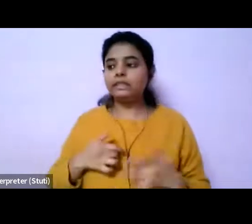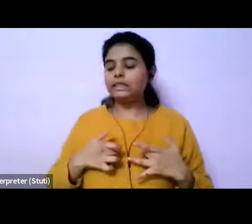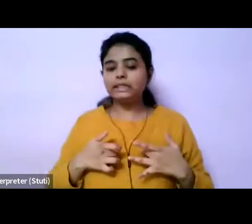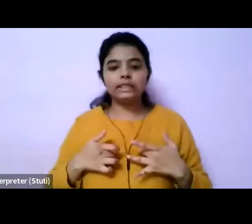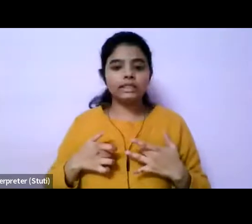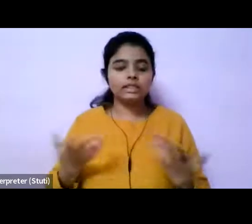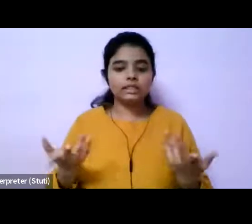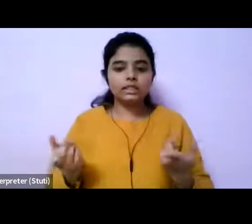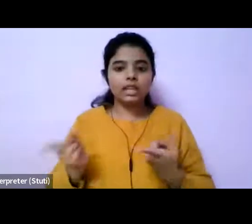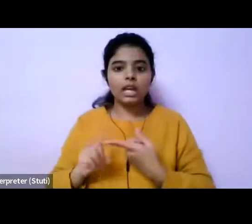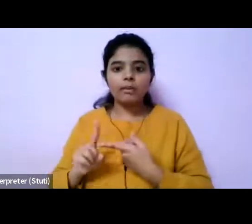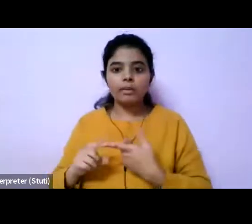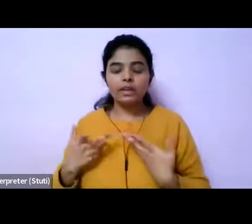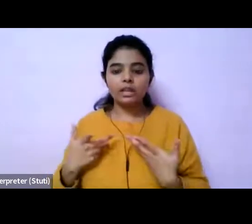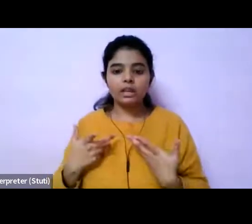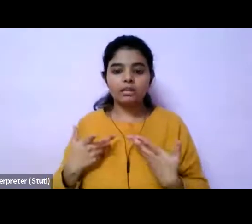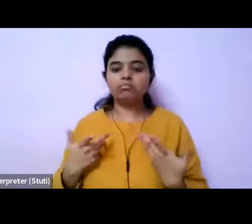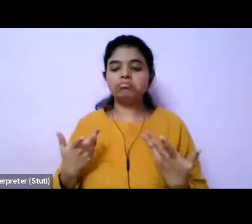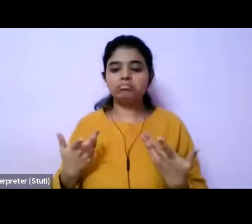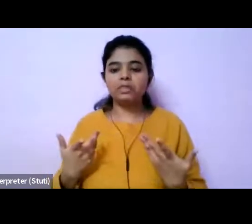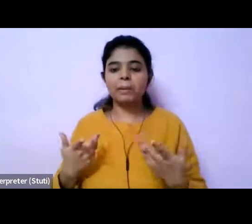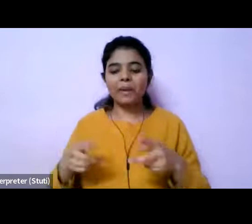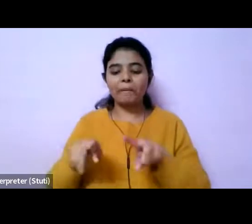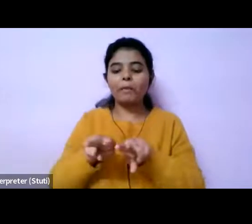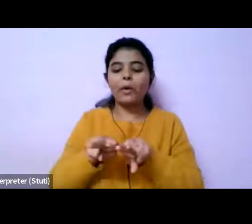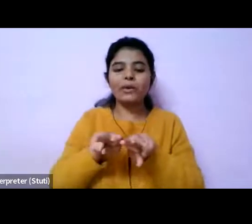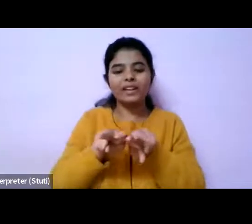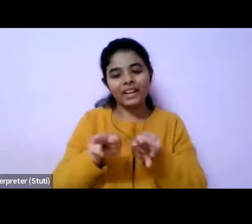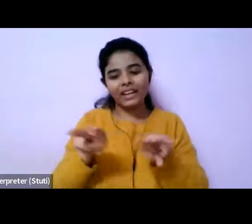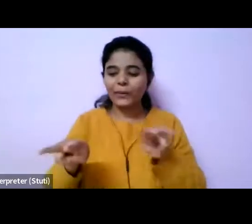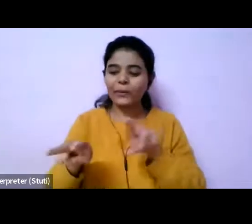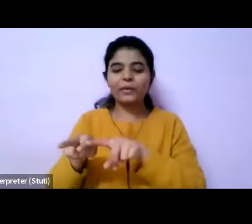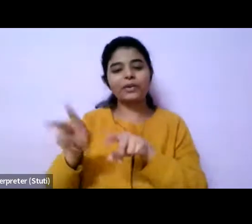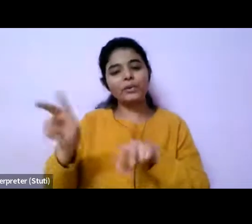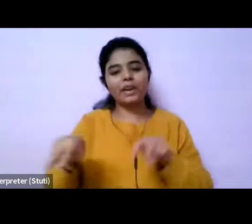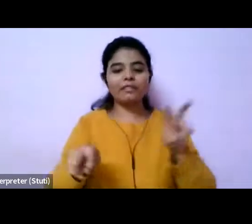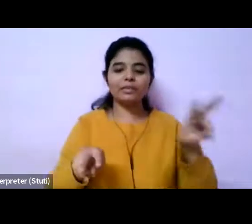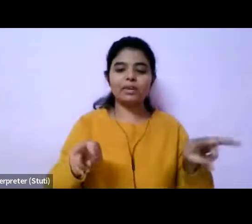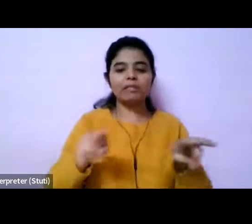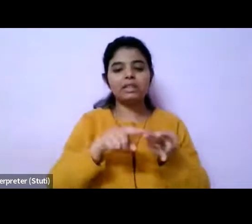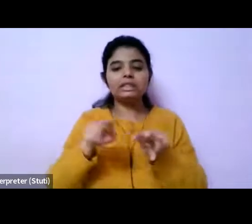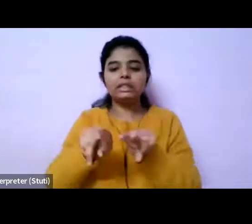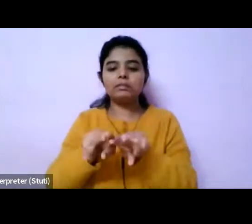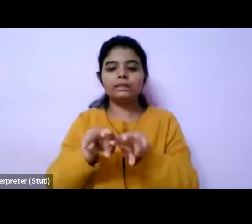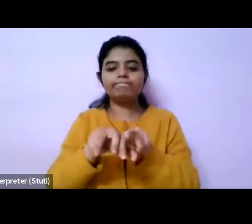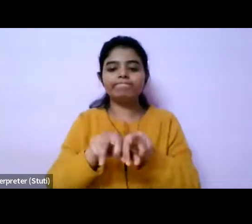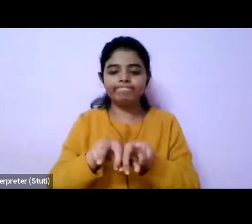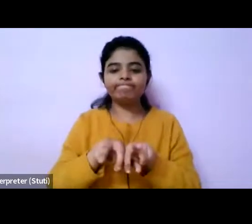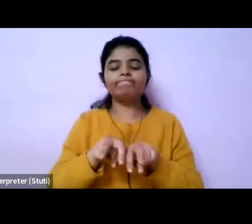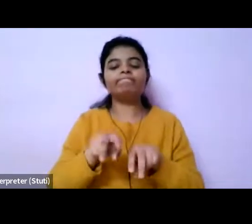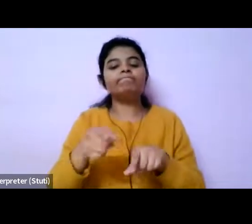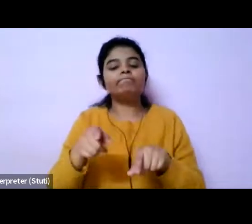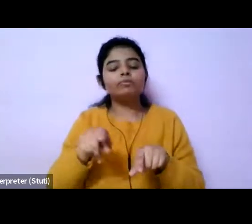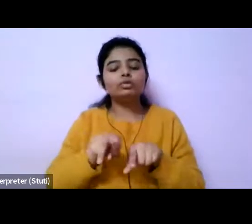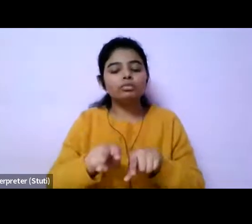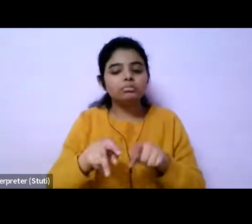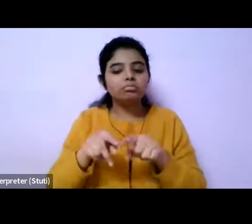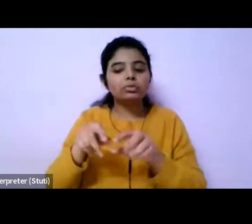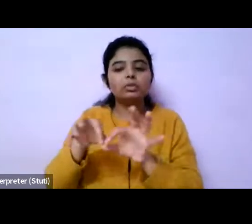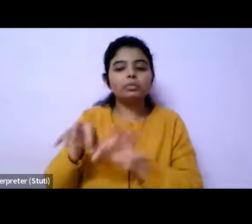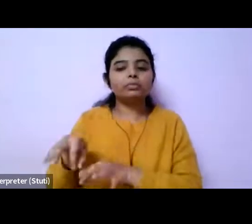that becomes a complicated marker when Dan attempts to write the play regarding the disabled body of the